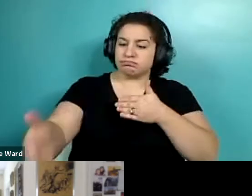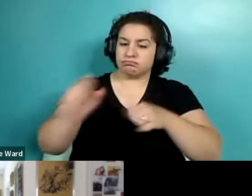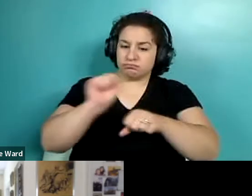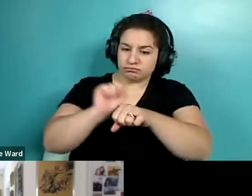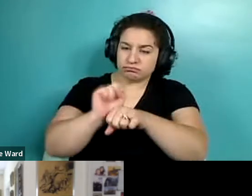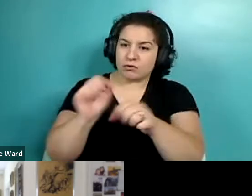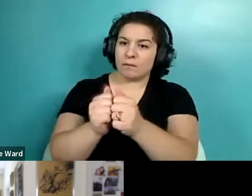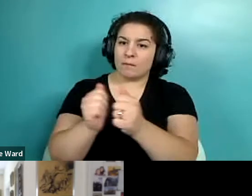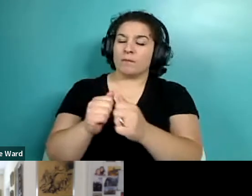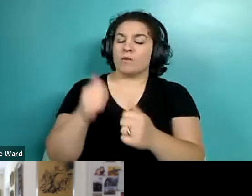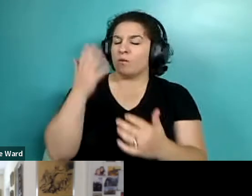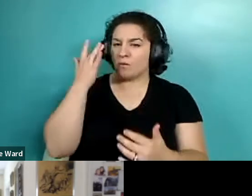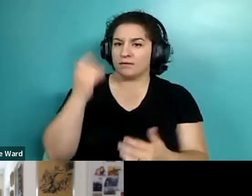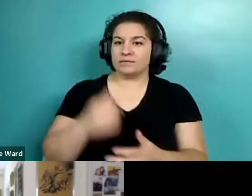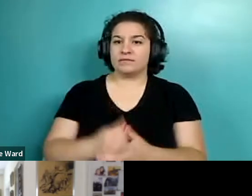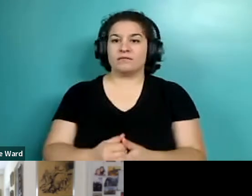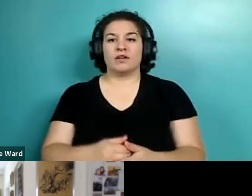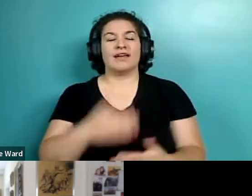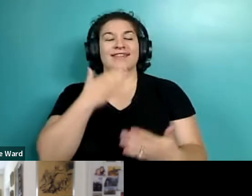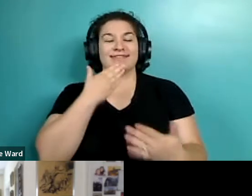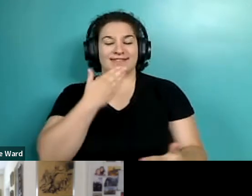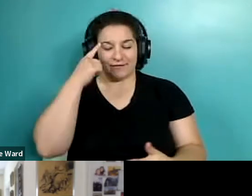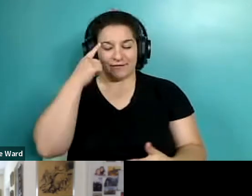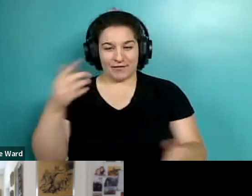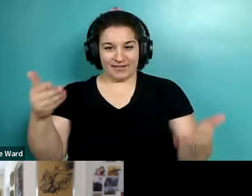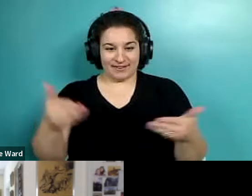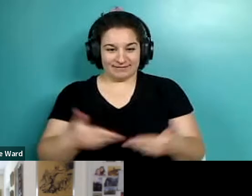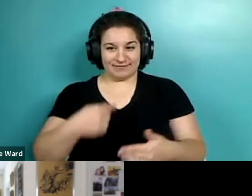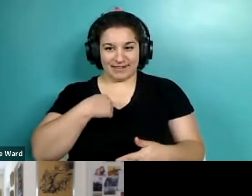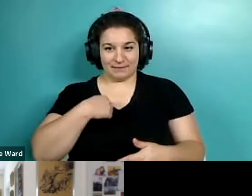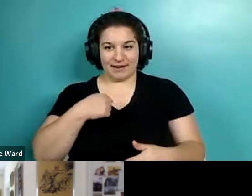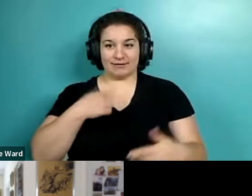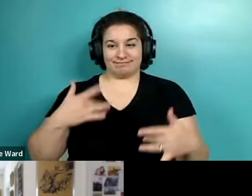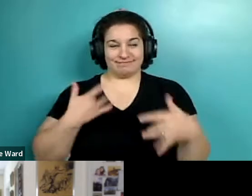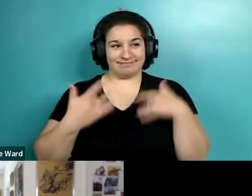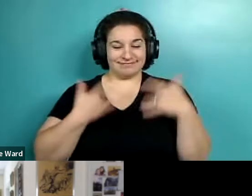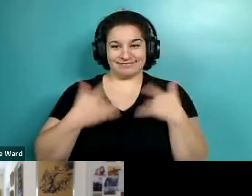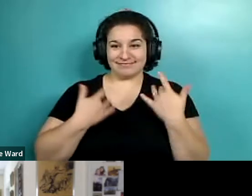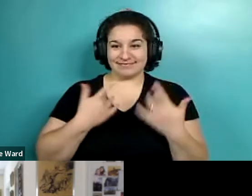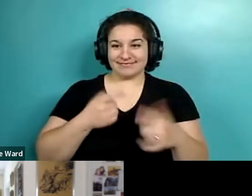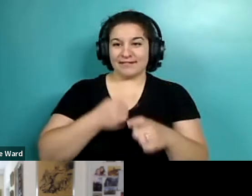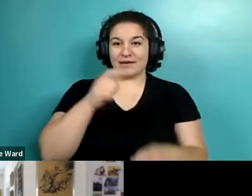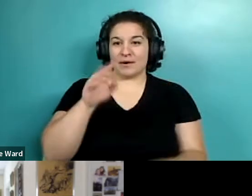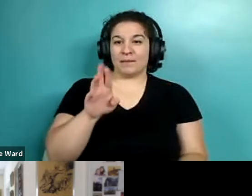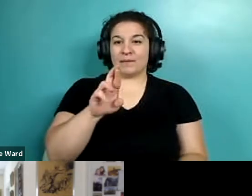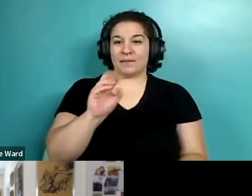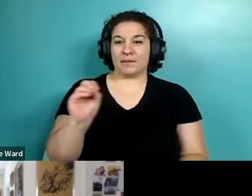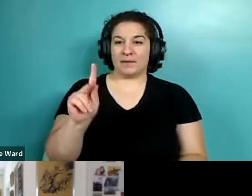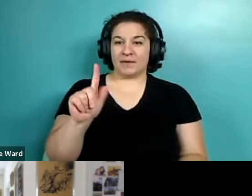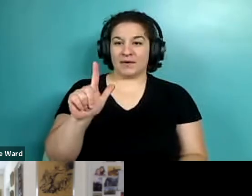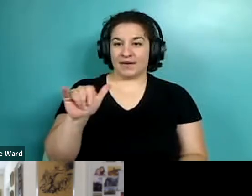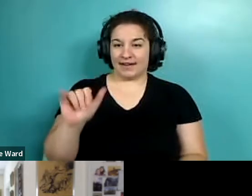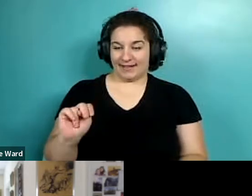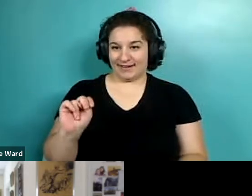Well, first of all, thanks so much for inviting me. I was really excited being a Brooklyn girl and a New York City, New York State person. I was